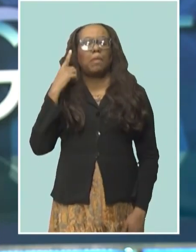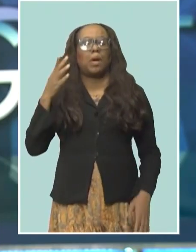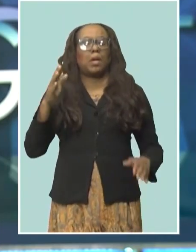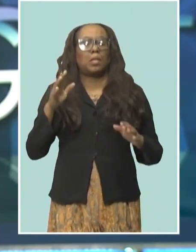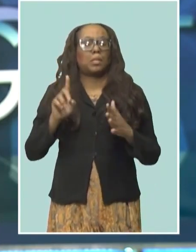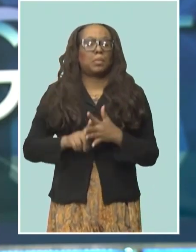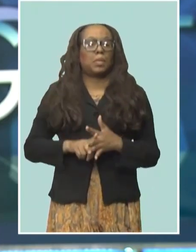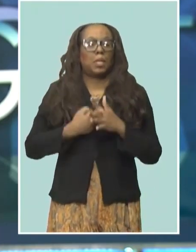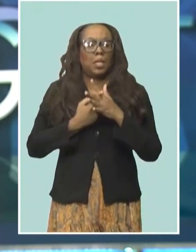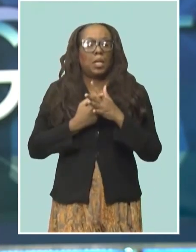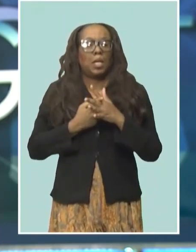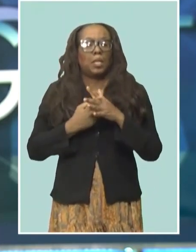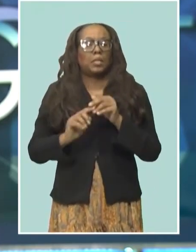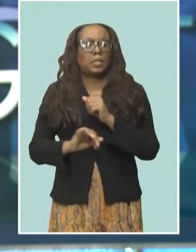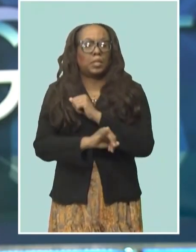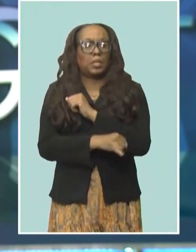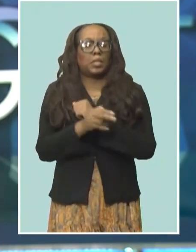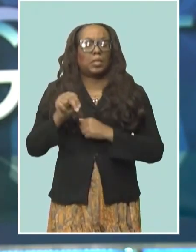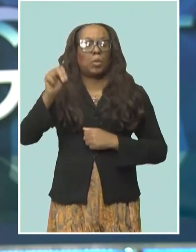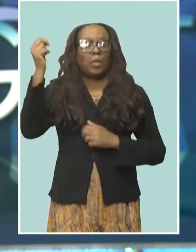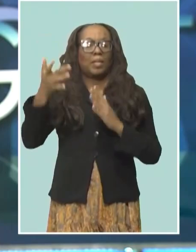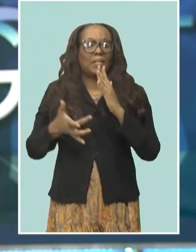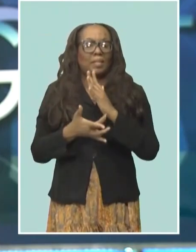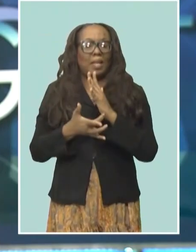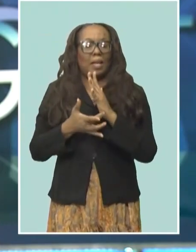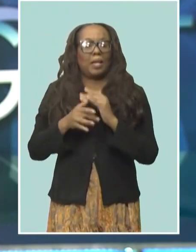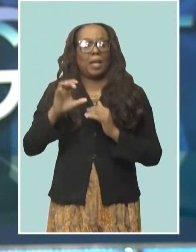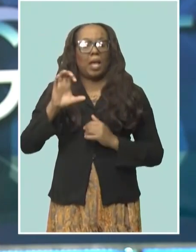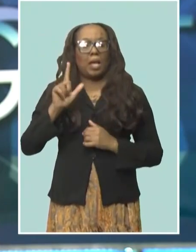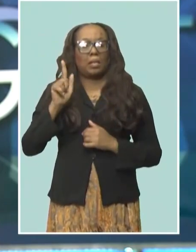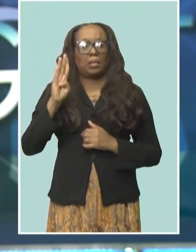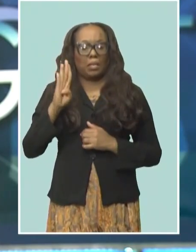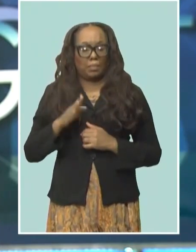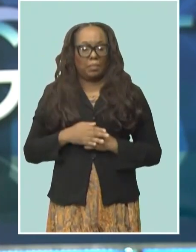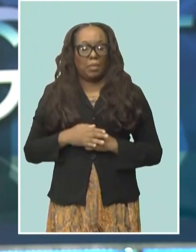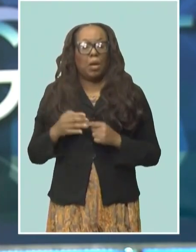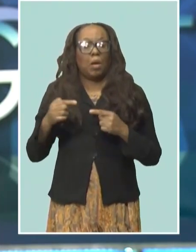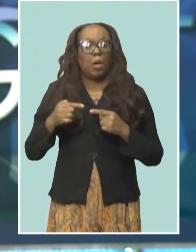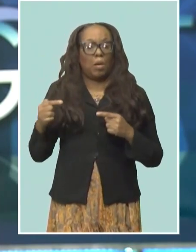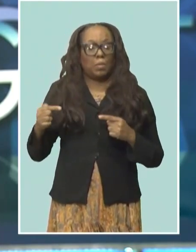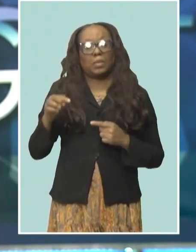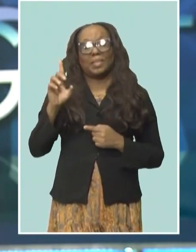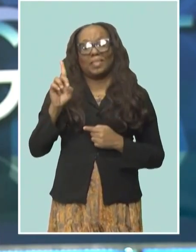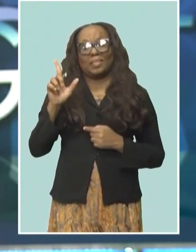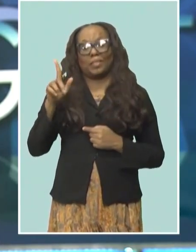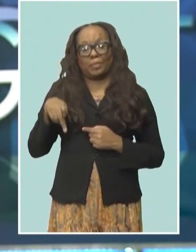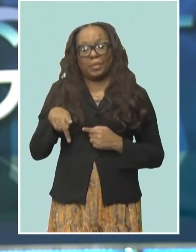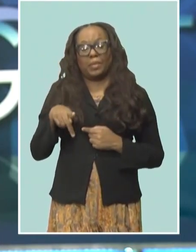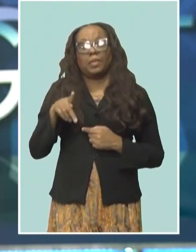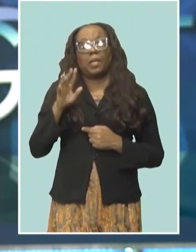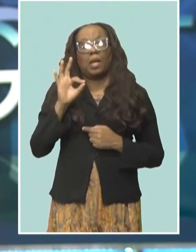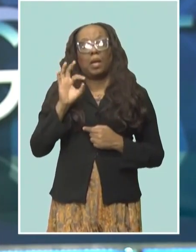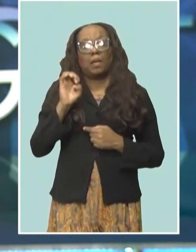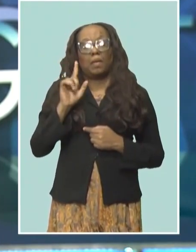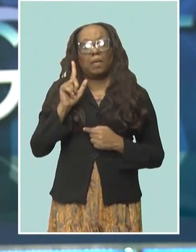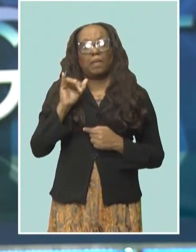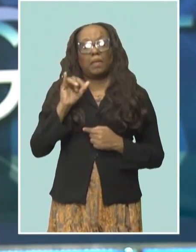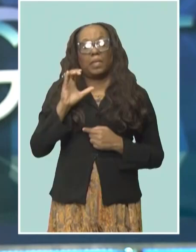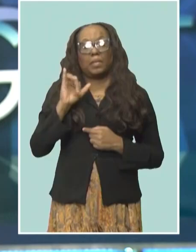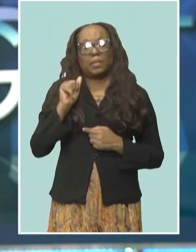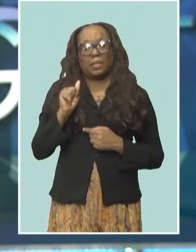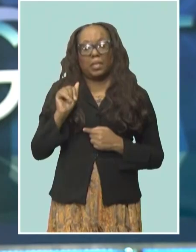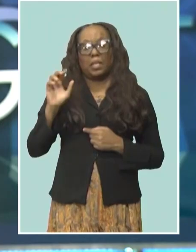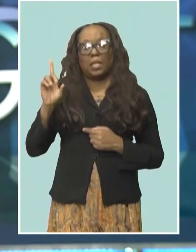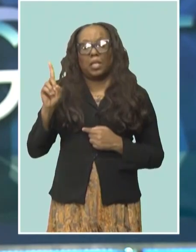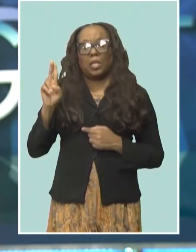James North Tech Club. Opposition Democratic Labour Party's candidate Felicia Dujon says she has a program for the